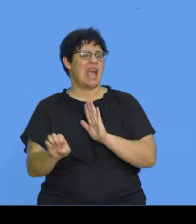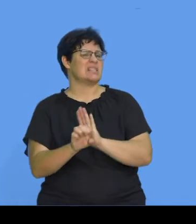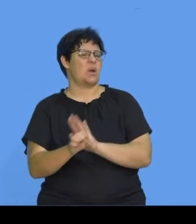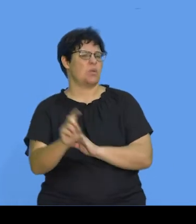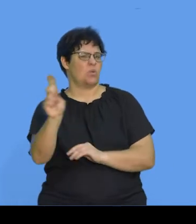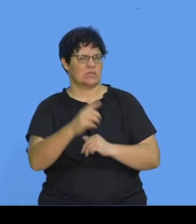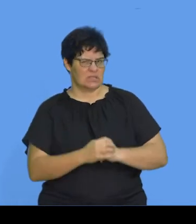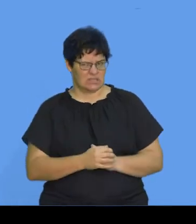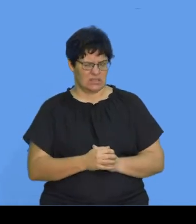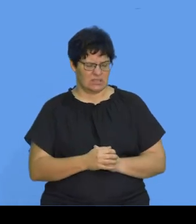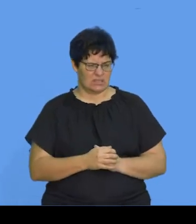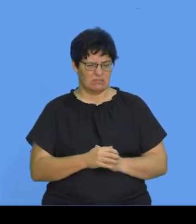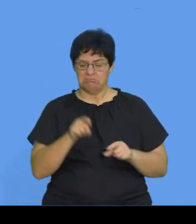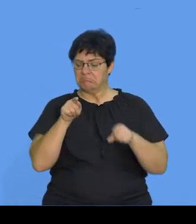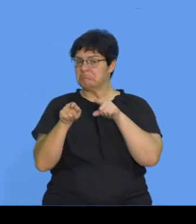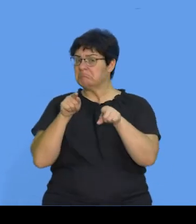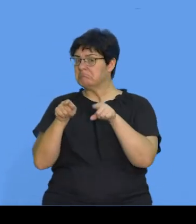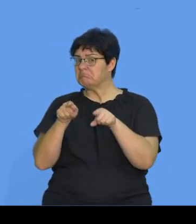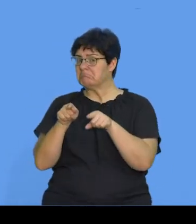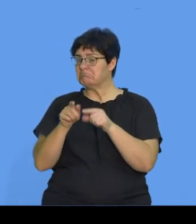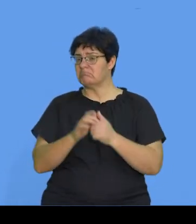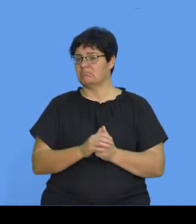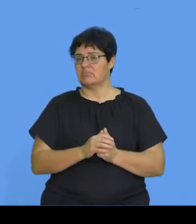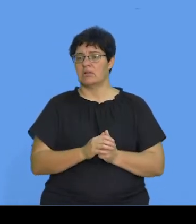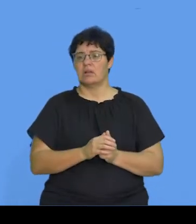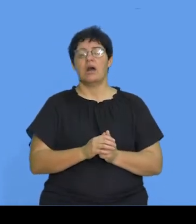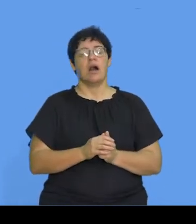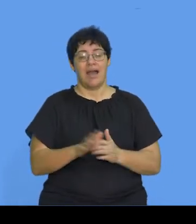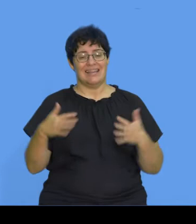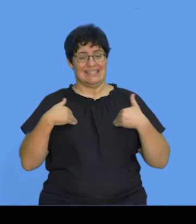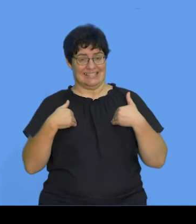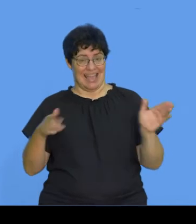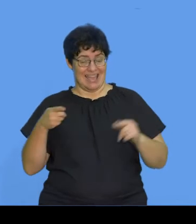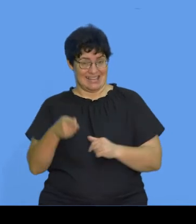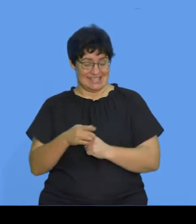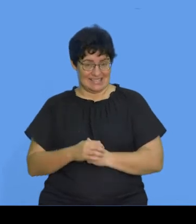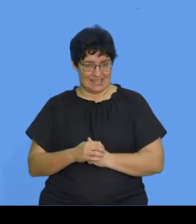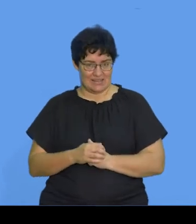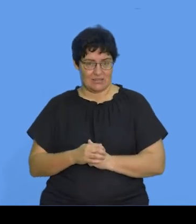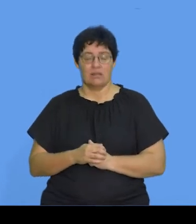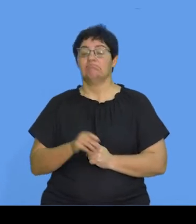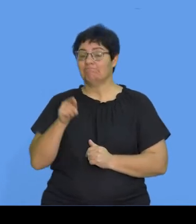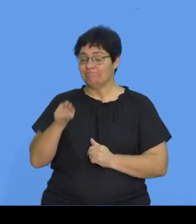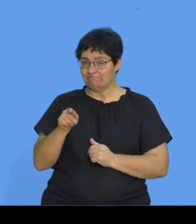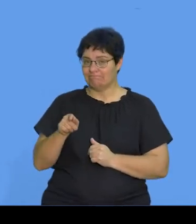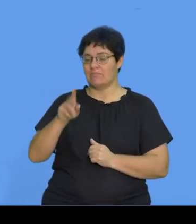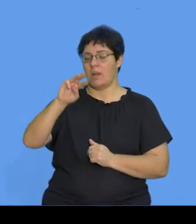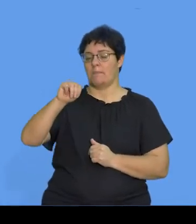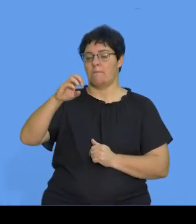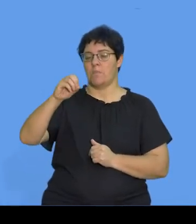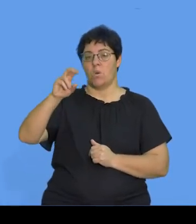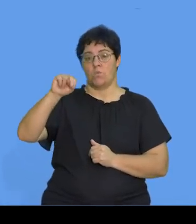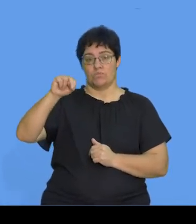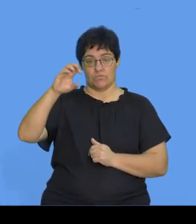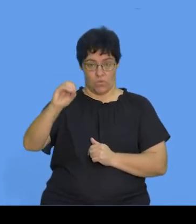Now, if we look at glucose and fructose, they were right at the beginning. They were our mono. So you